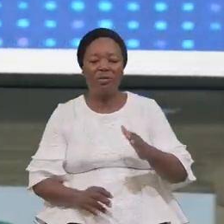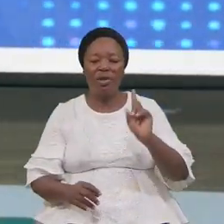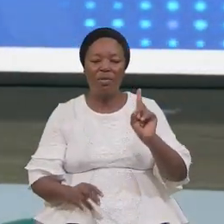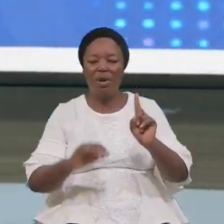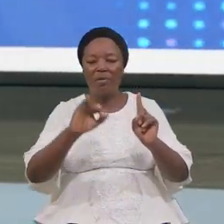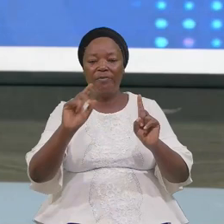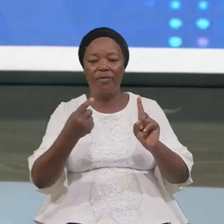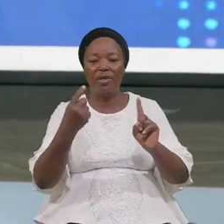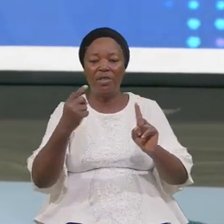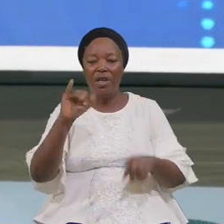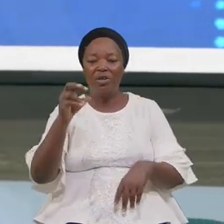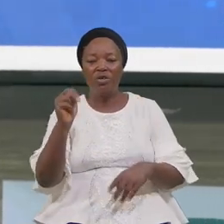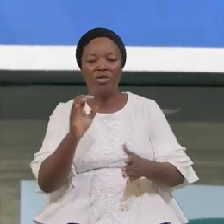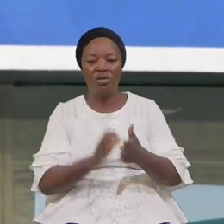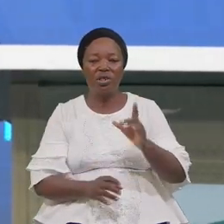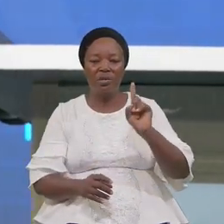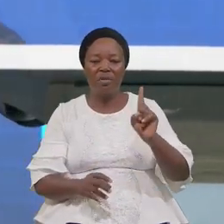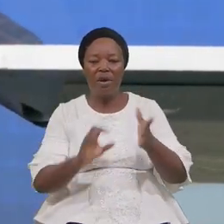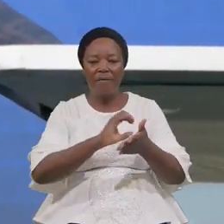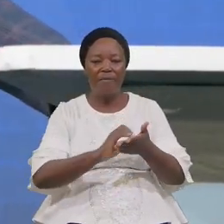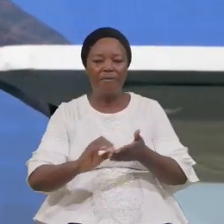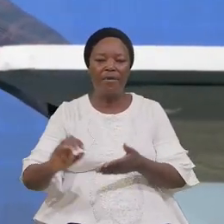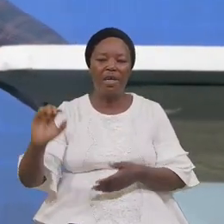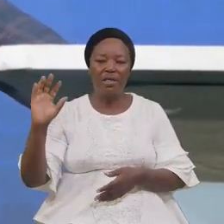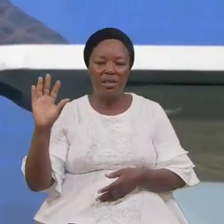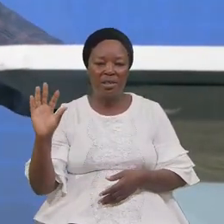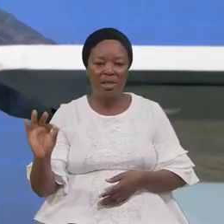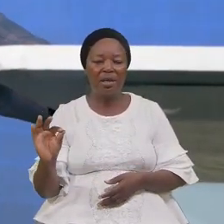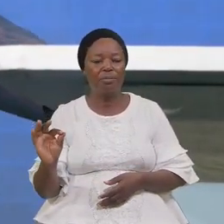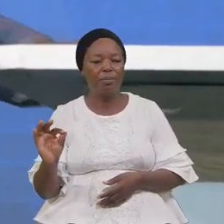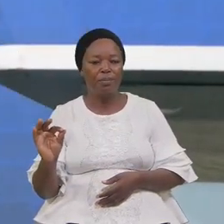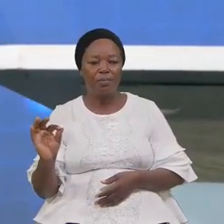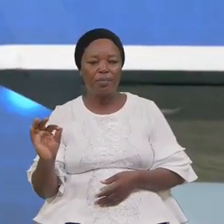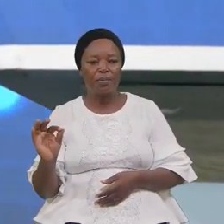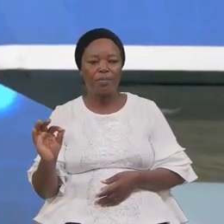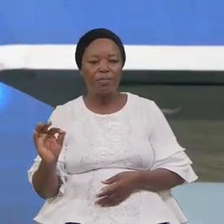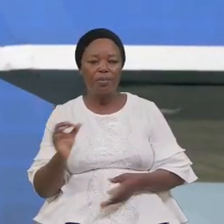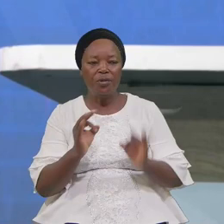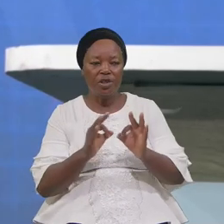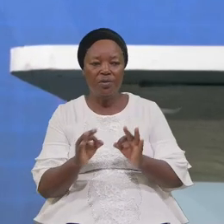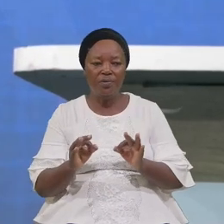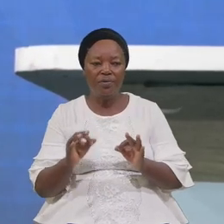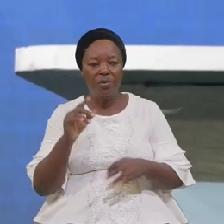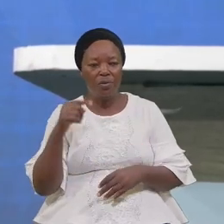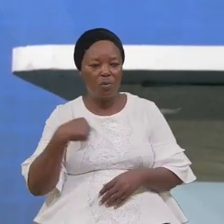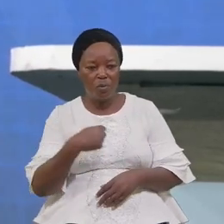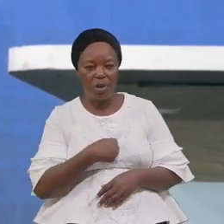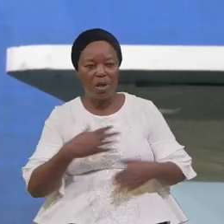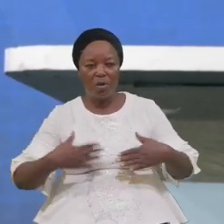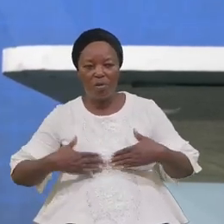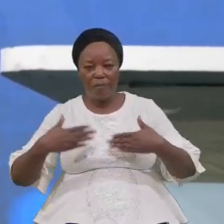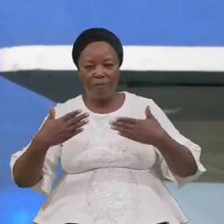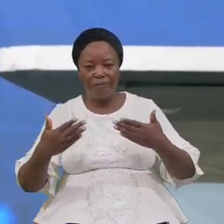verse 9. 1 John chapter 1 verse 9. If we